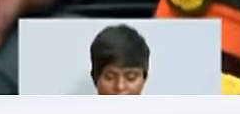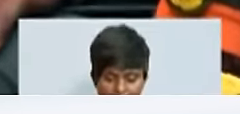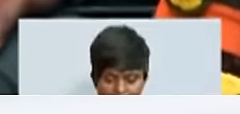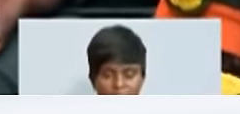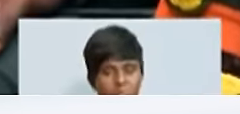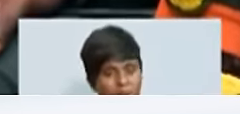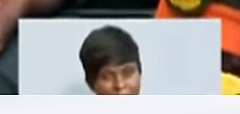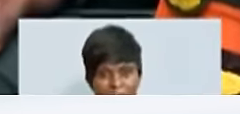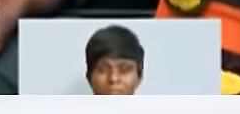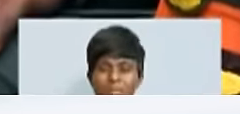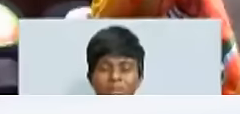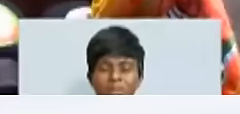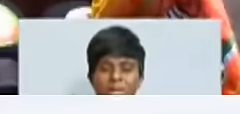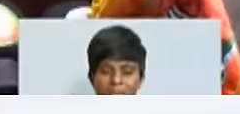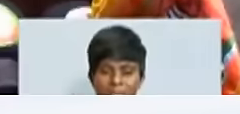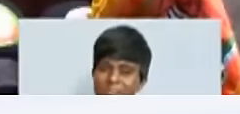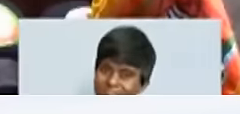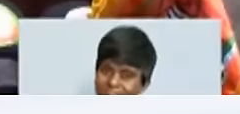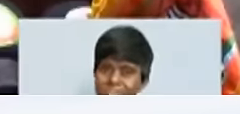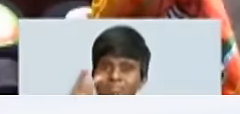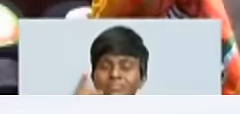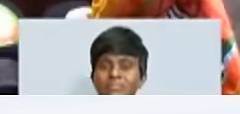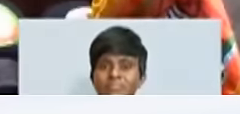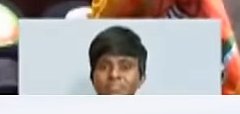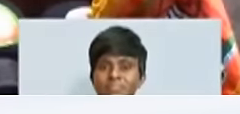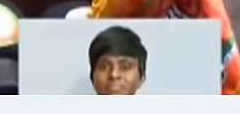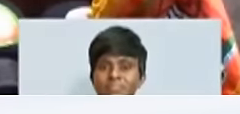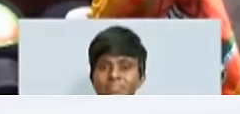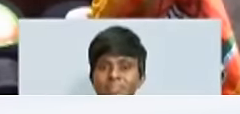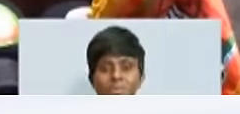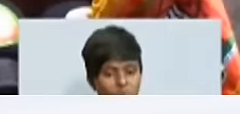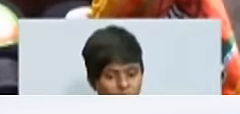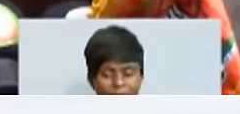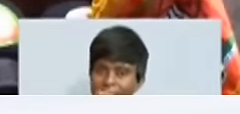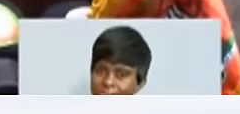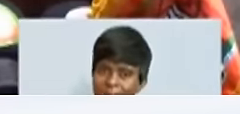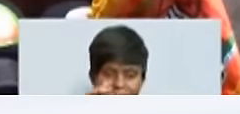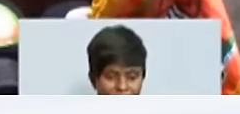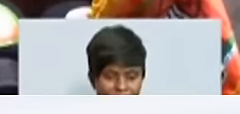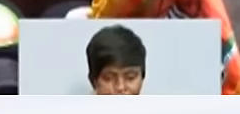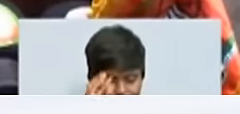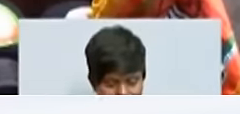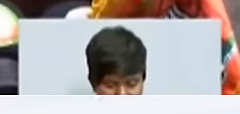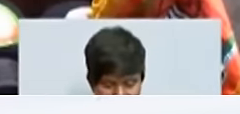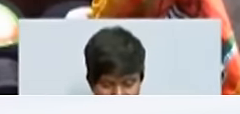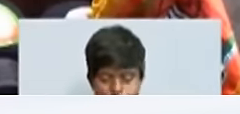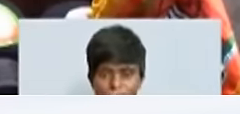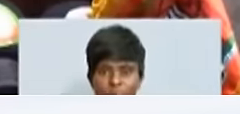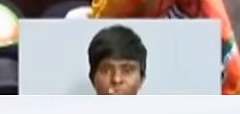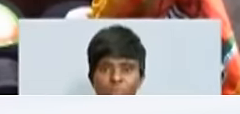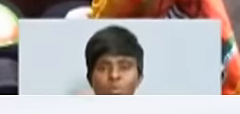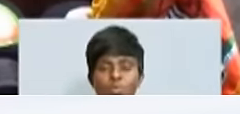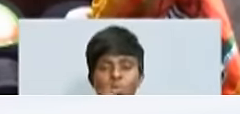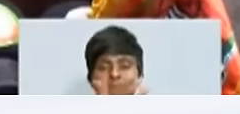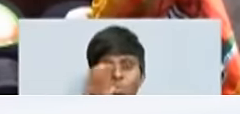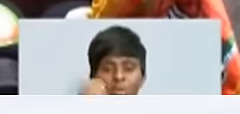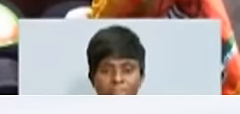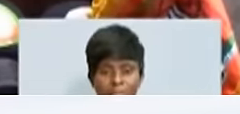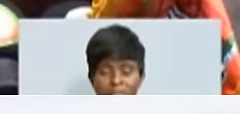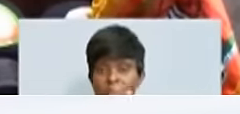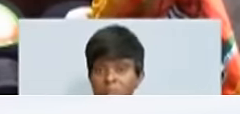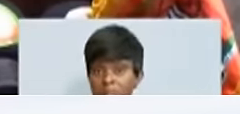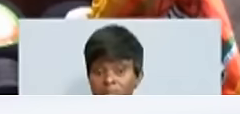double, triple, quad our efforts to plant more trees to save the earth for